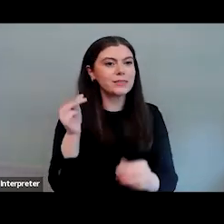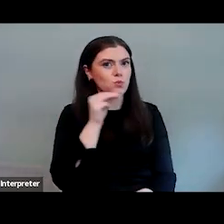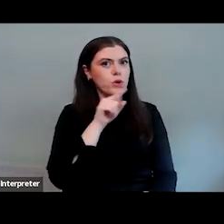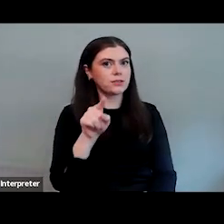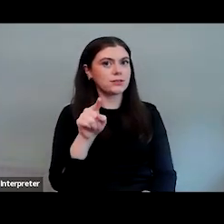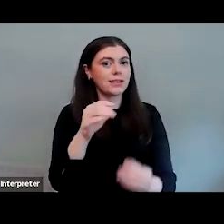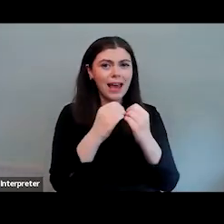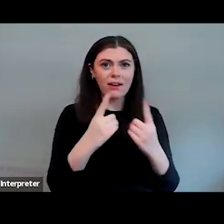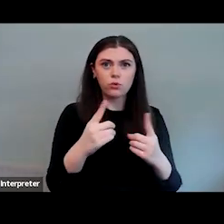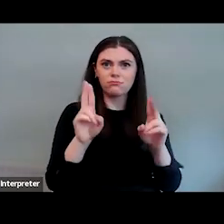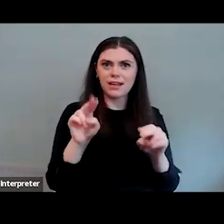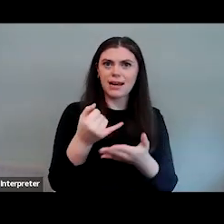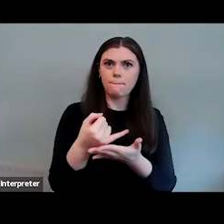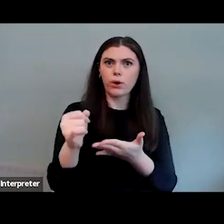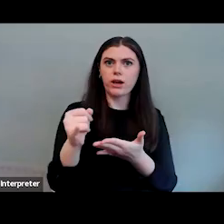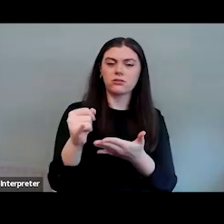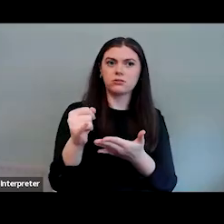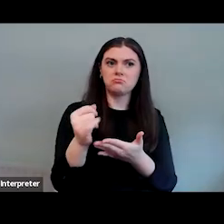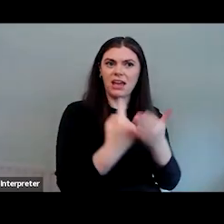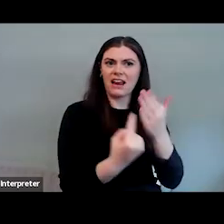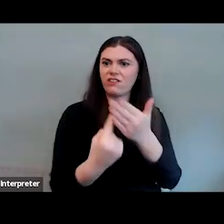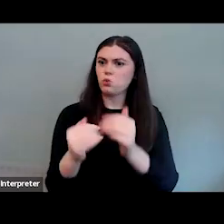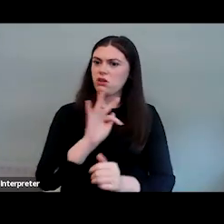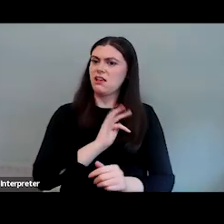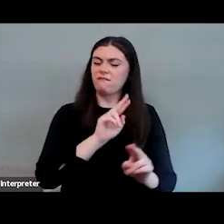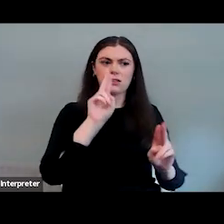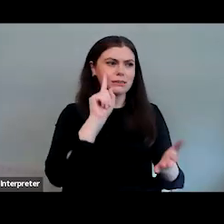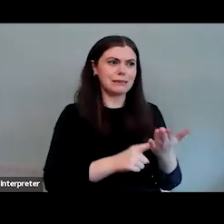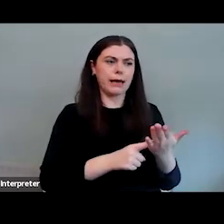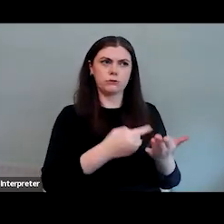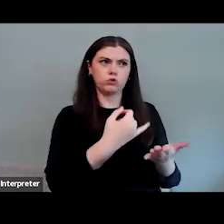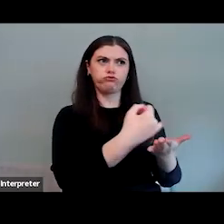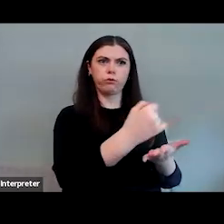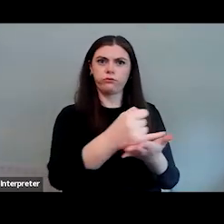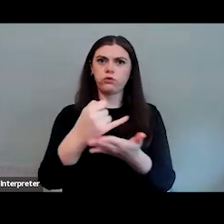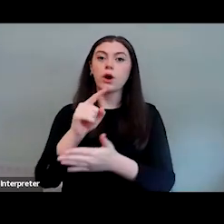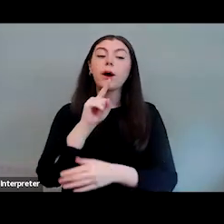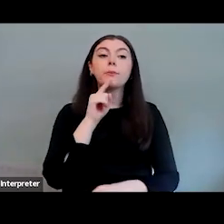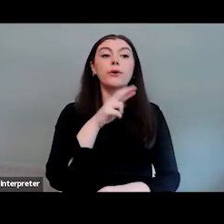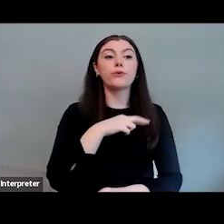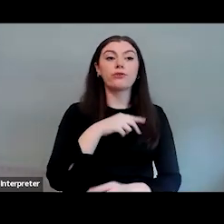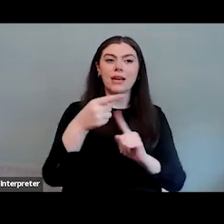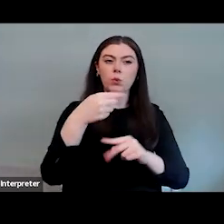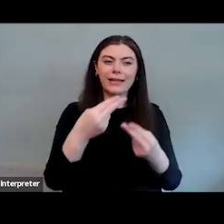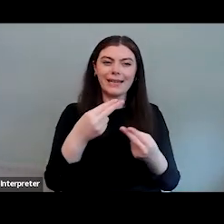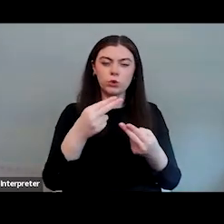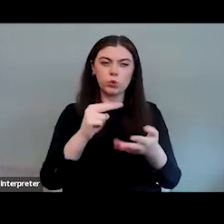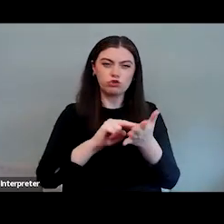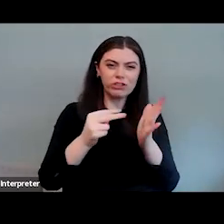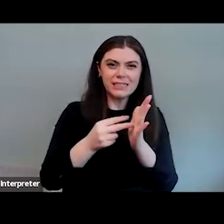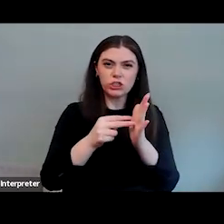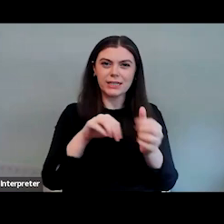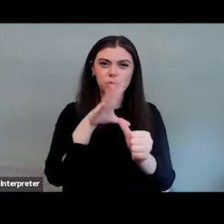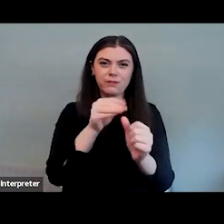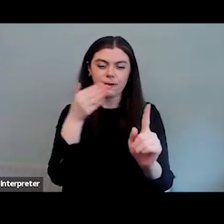every one of us can boycott individually, but the real power lies in collective, strategic, and targeted boycott to